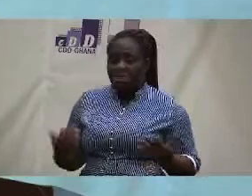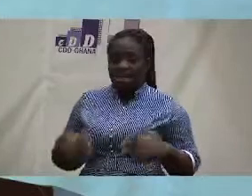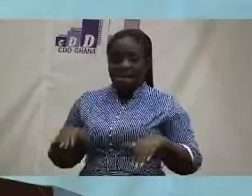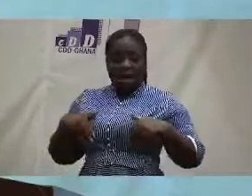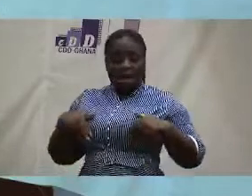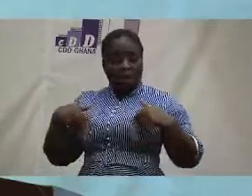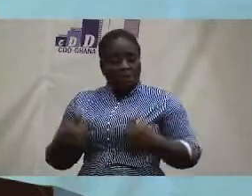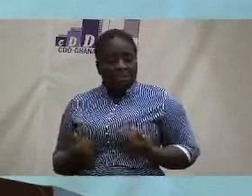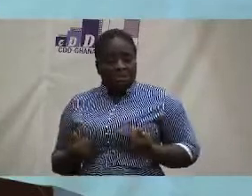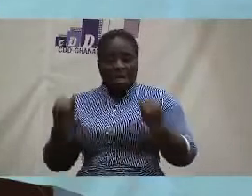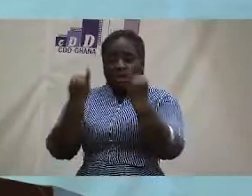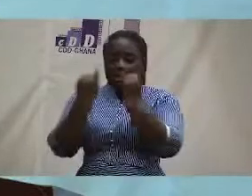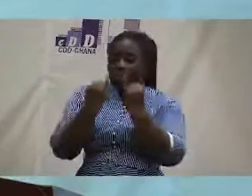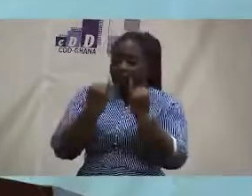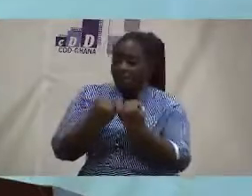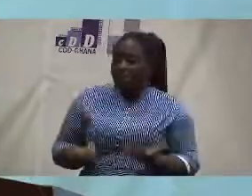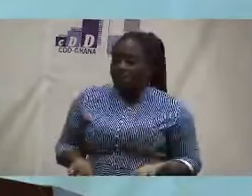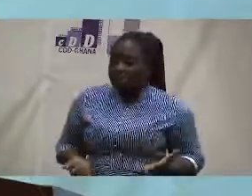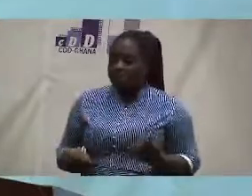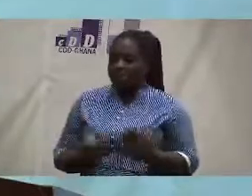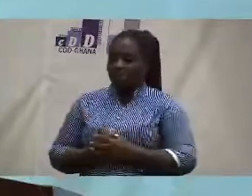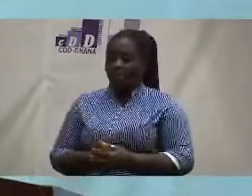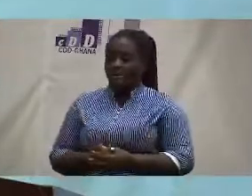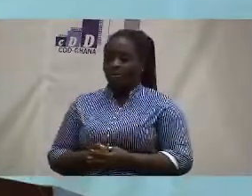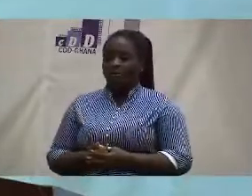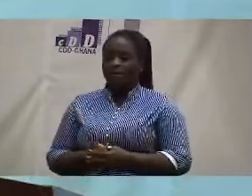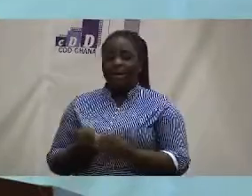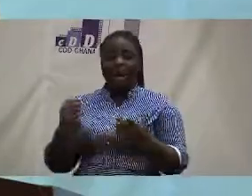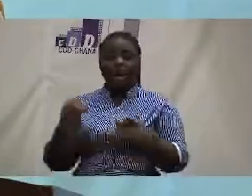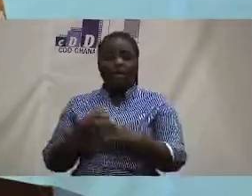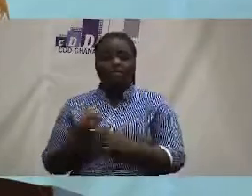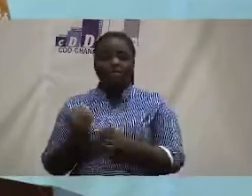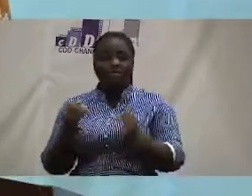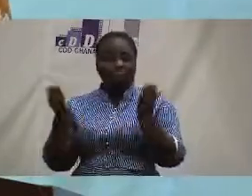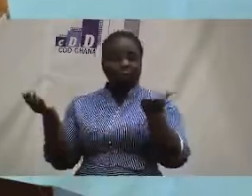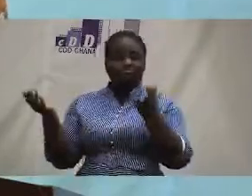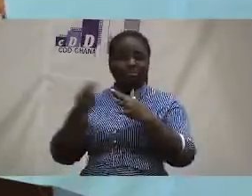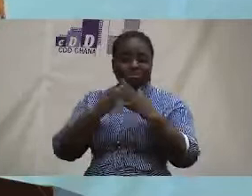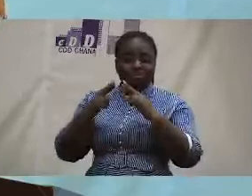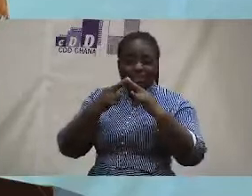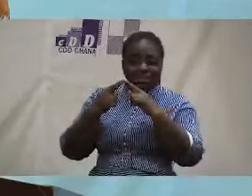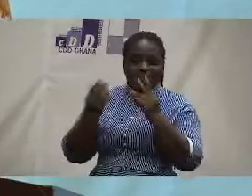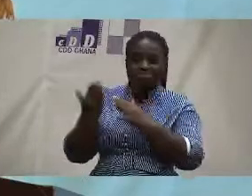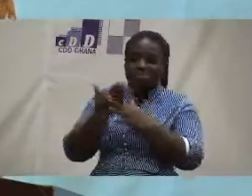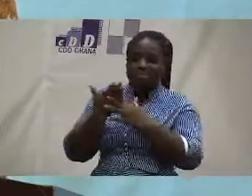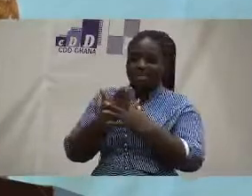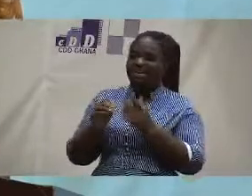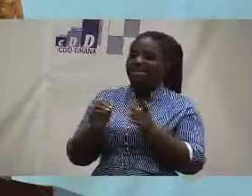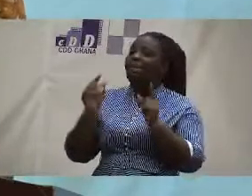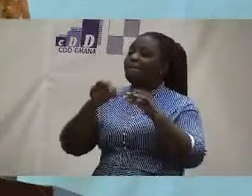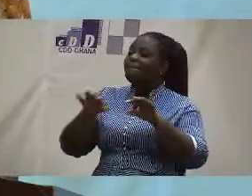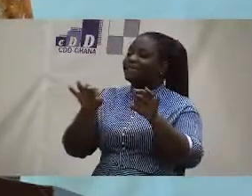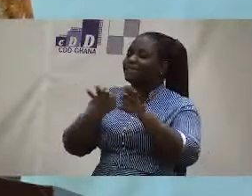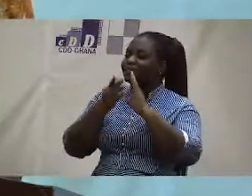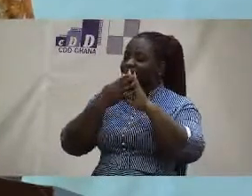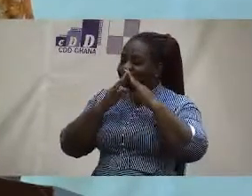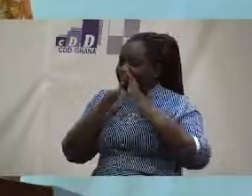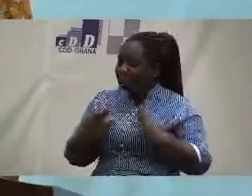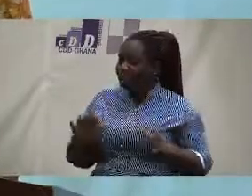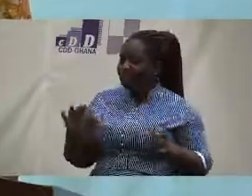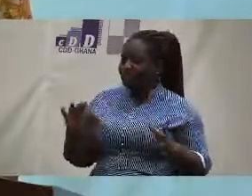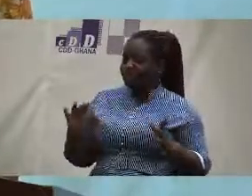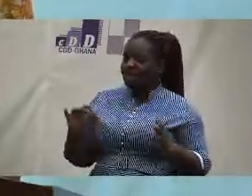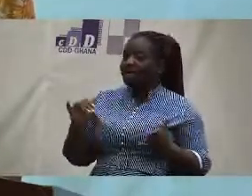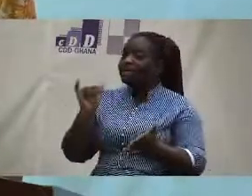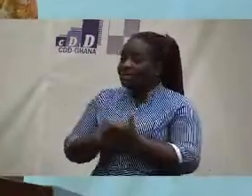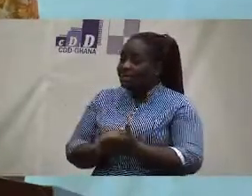and health insurance, addressing the polarization existing between us, and importantly, solidarity, which is what WADAMOS